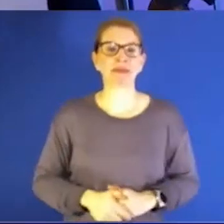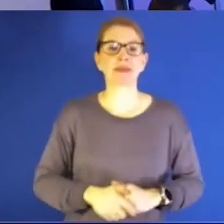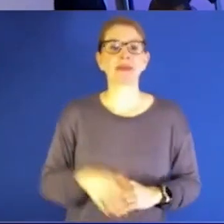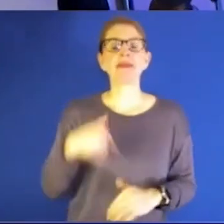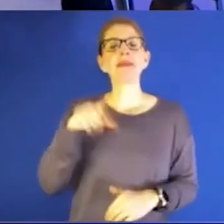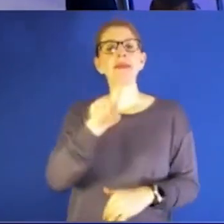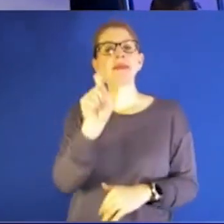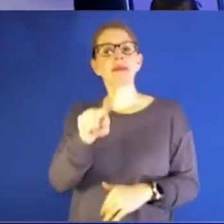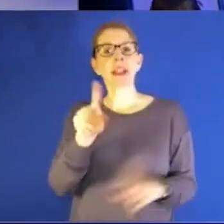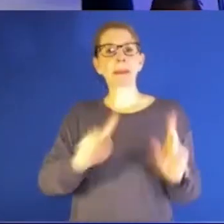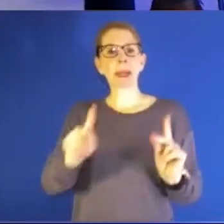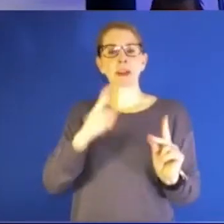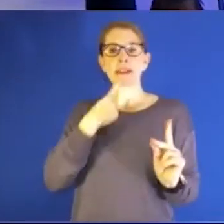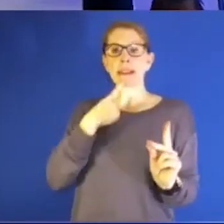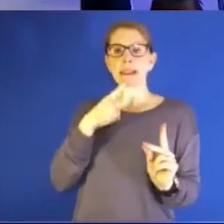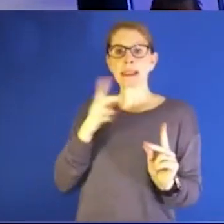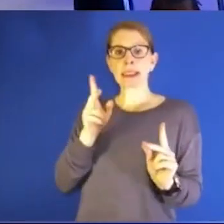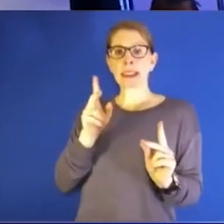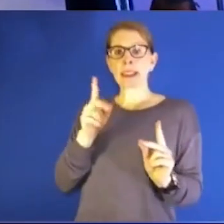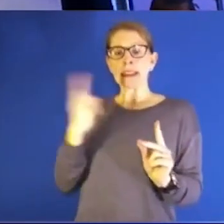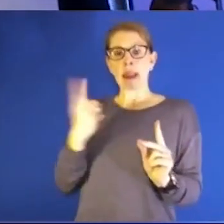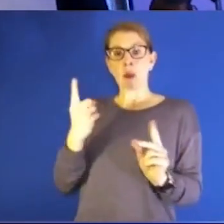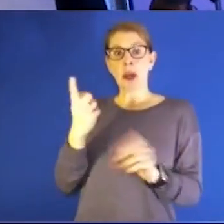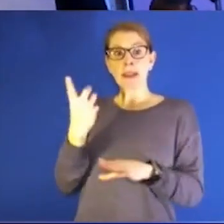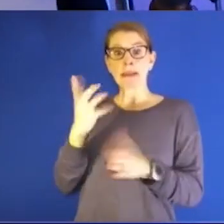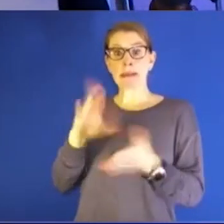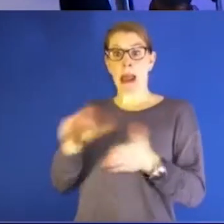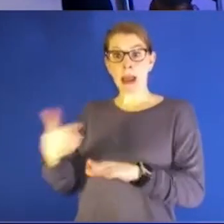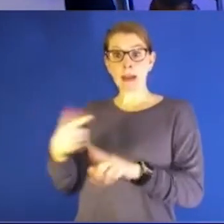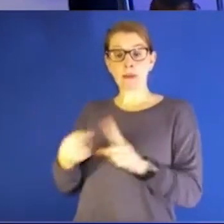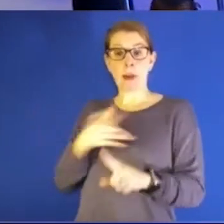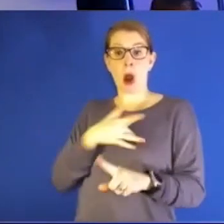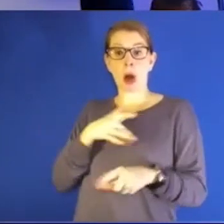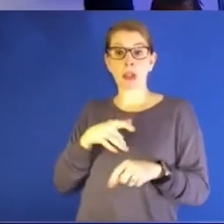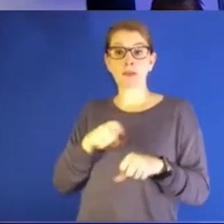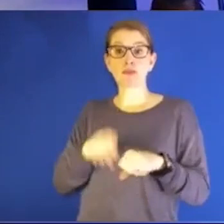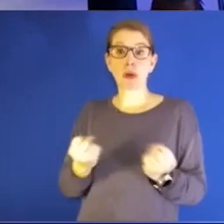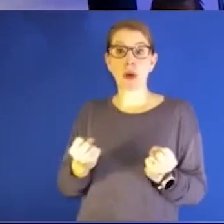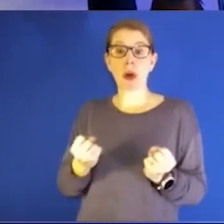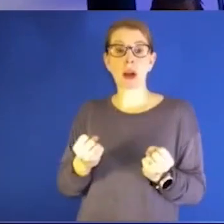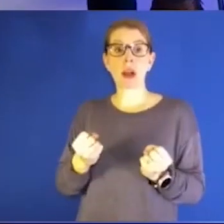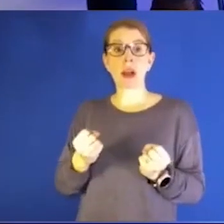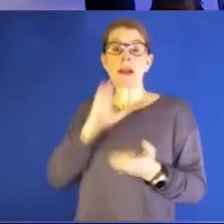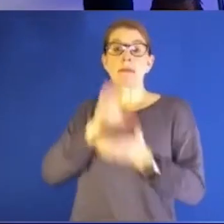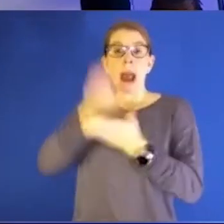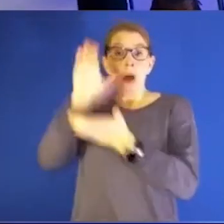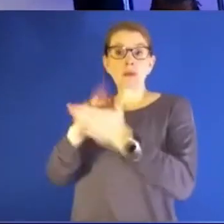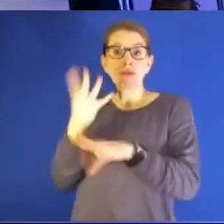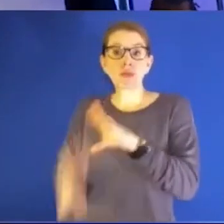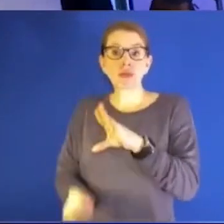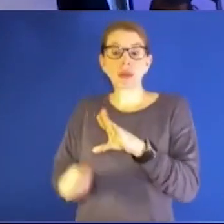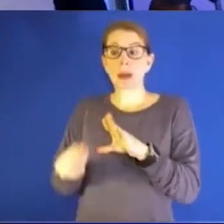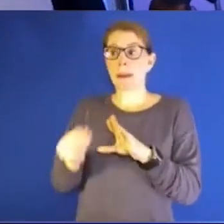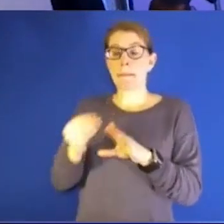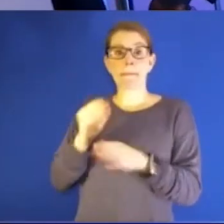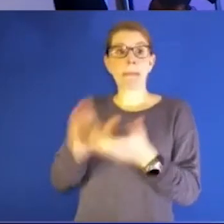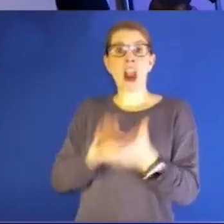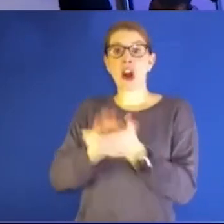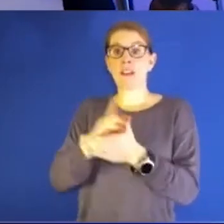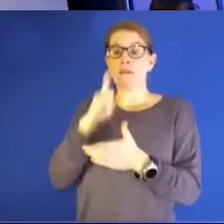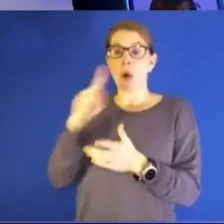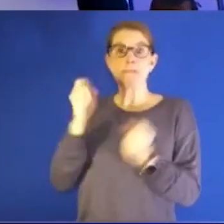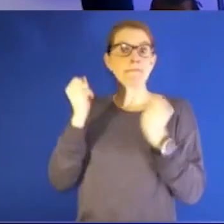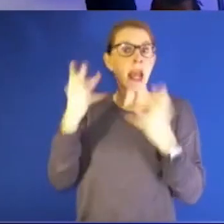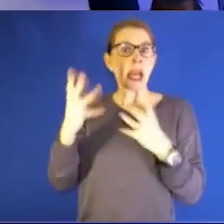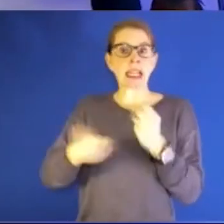say someone died of a broken heart, someone who lost a spouse after being married for decades and they died of a broken heart,